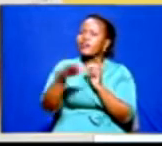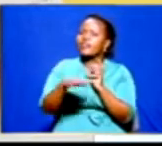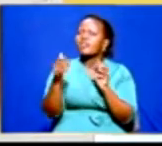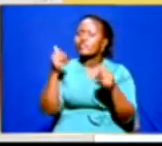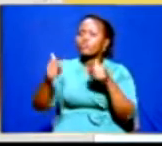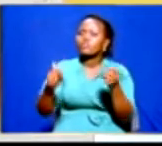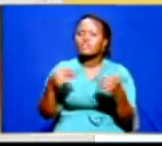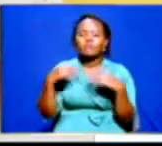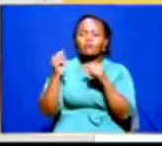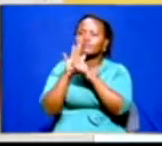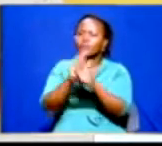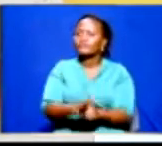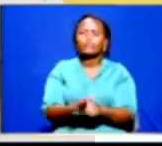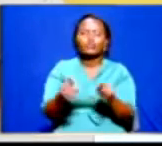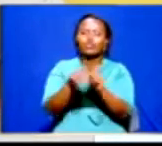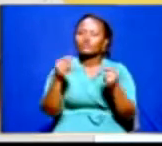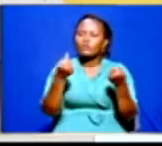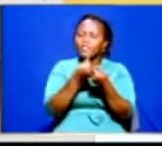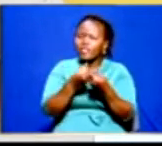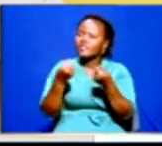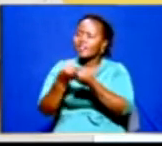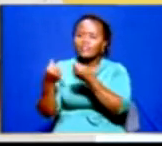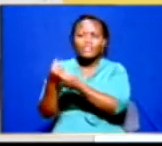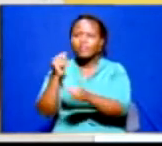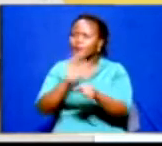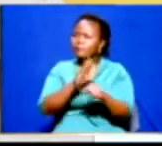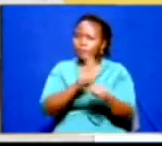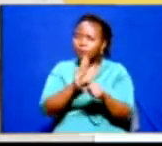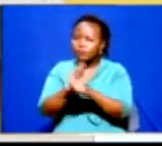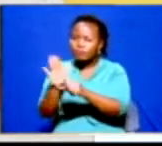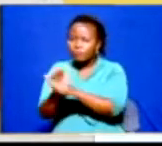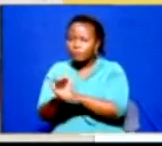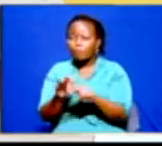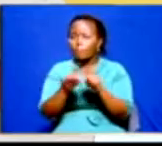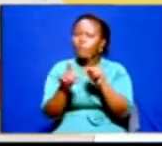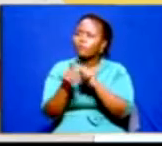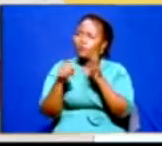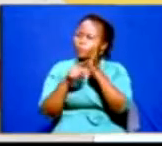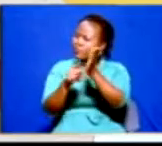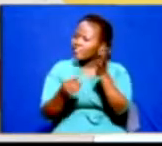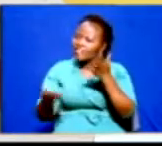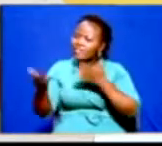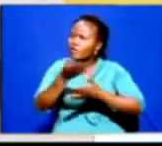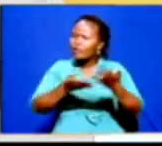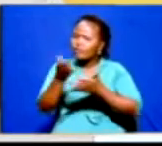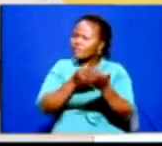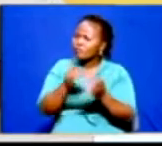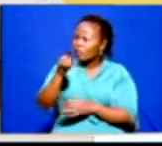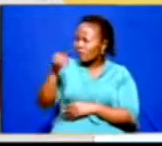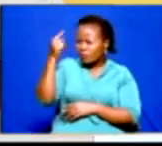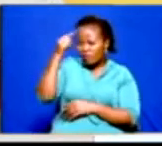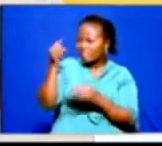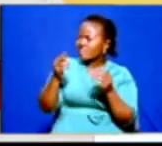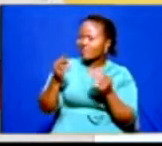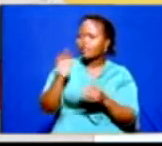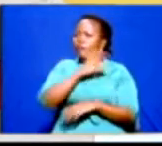lot of challenges such as insecurity and all. Probably to begin this conversation, what do you think is the value add for the community to